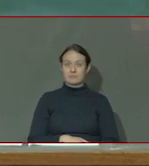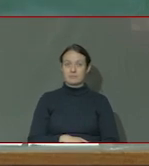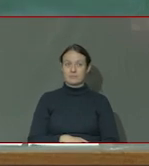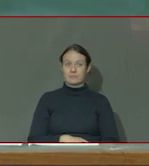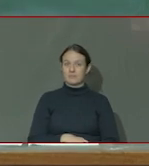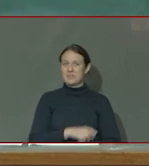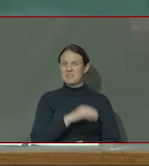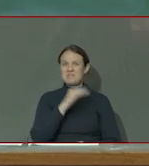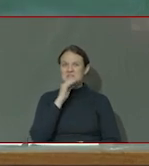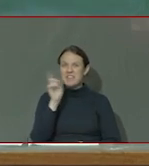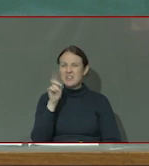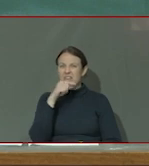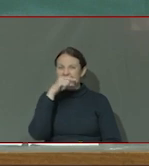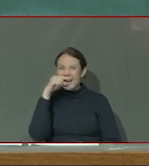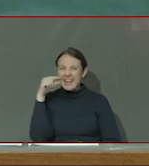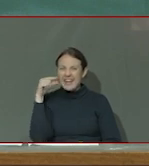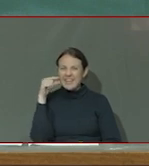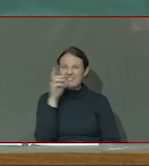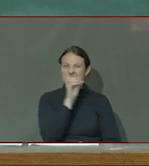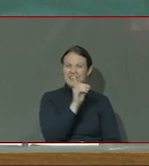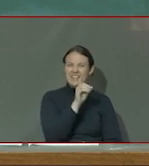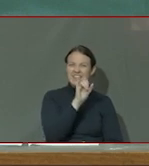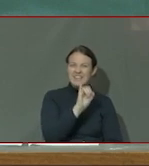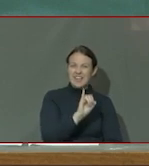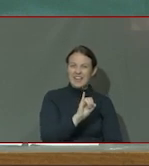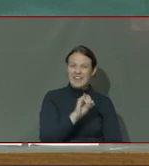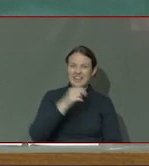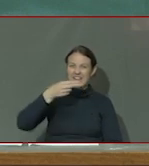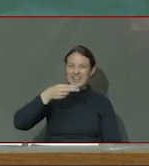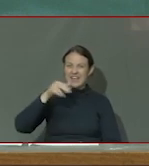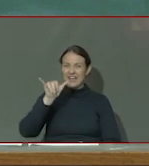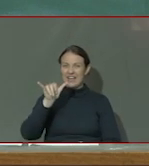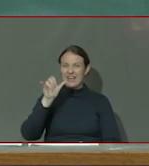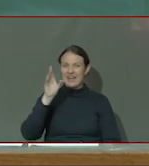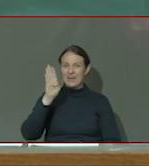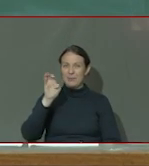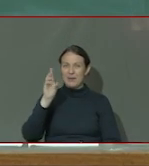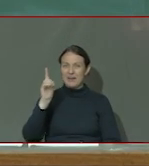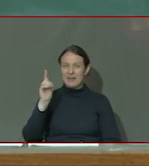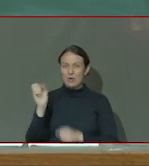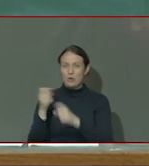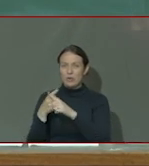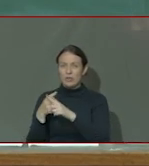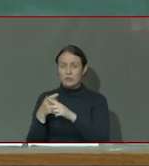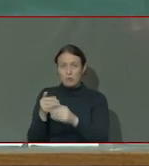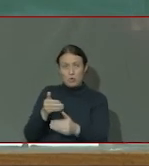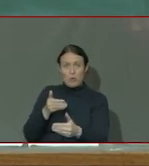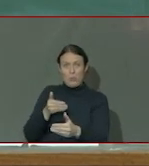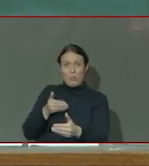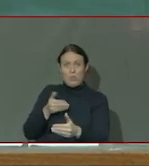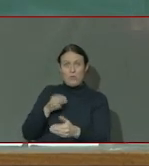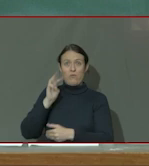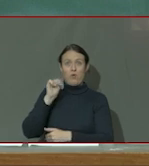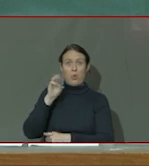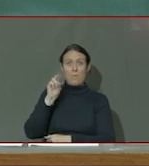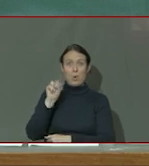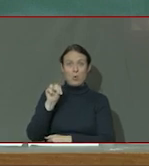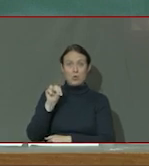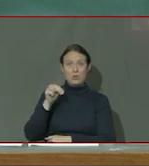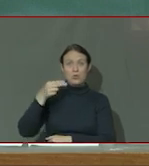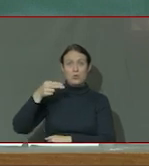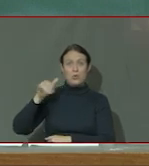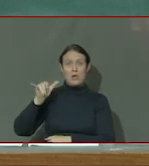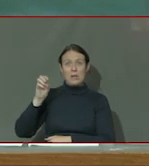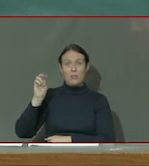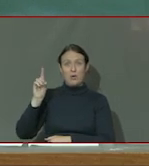What do we mean? Because we've been doing monohybrid crosses all the time. A cross is when you bring